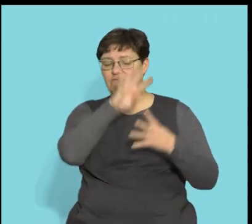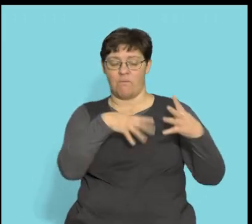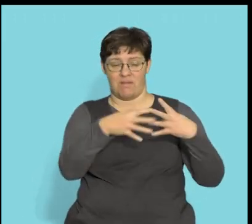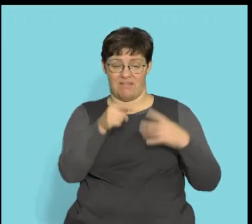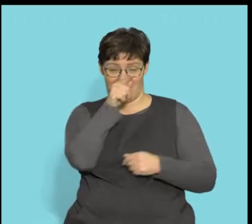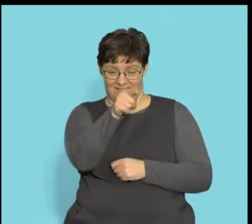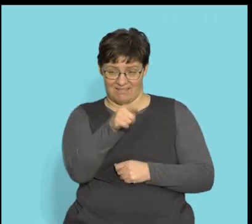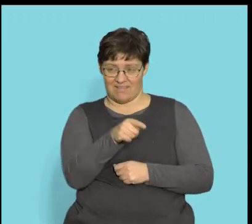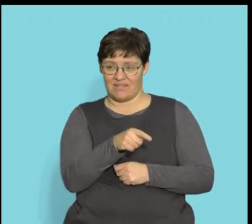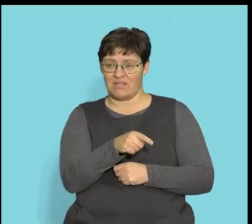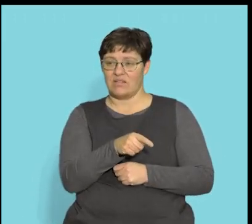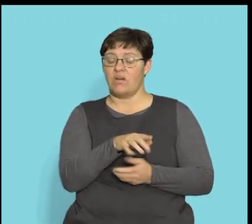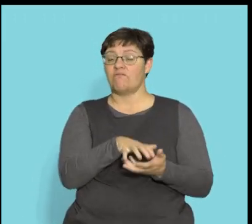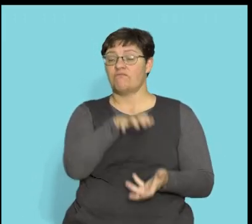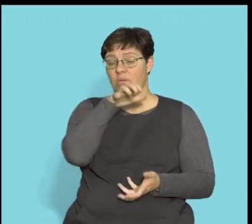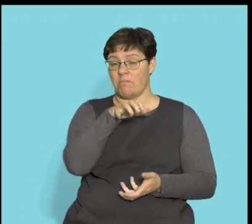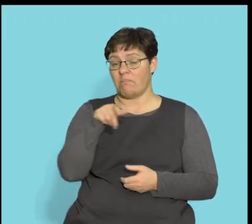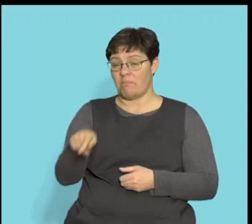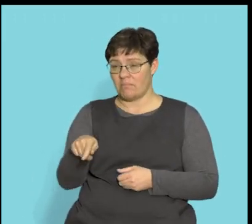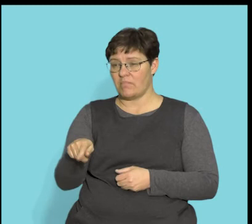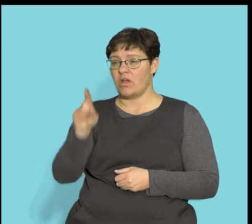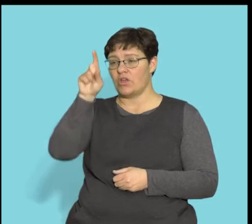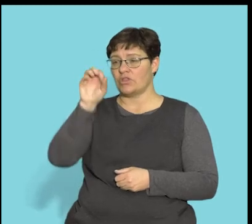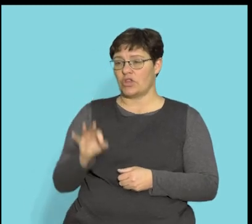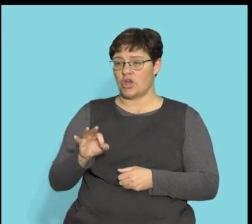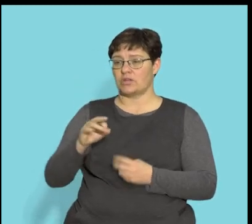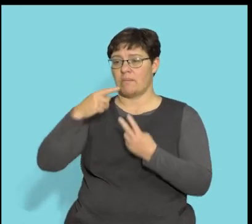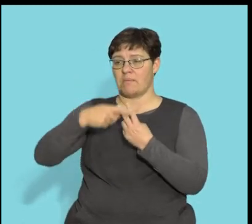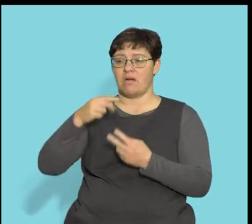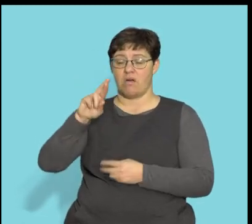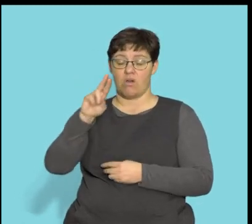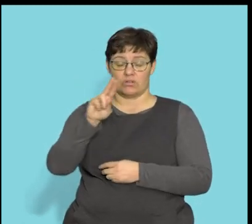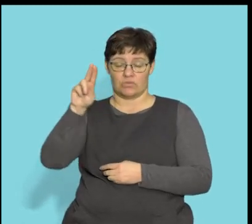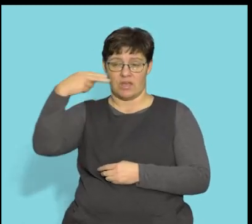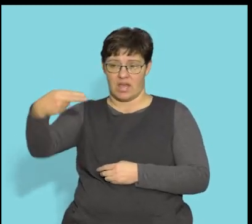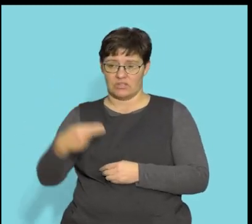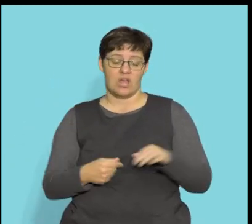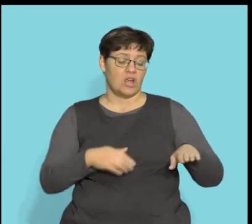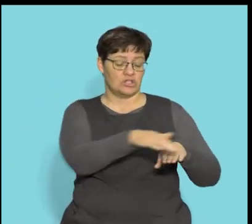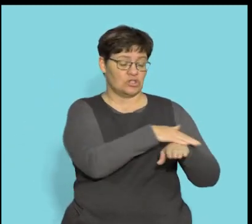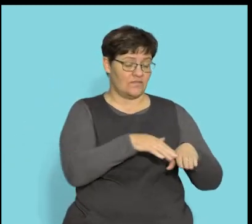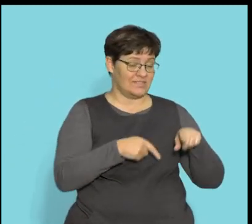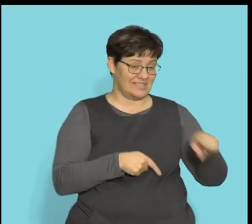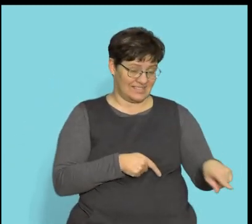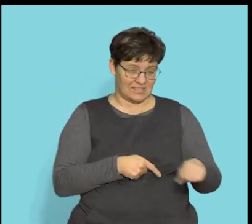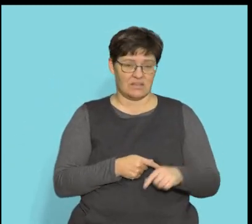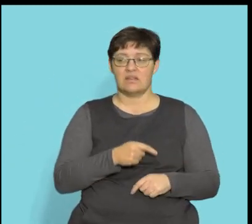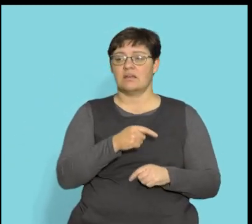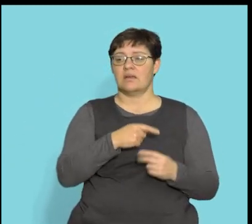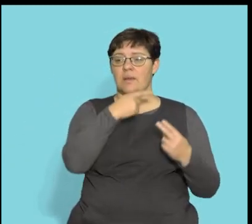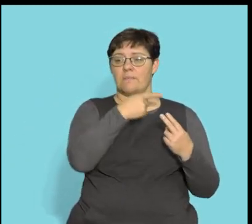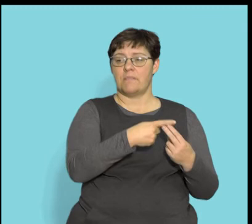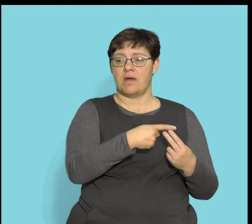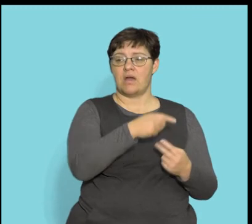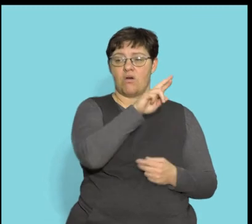the formulas. The volume of a cone is 1/3 pi r squared times height, and the surface area of a cone is